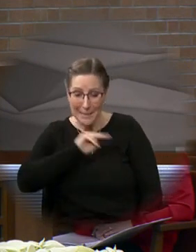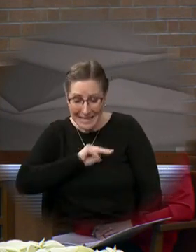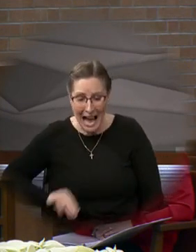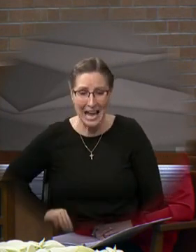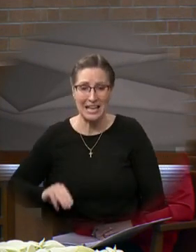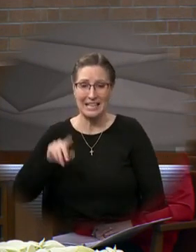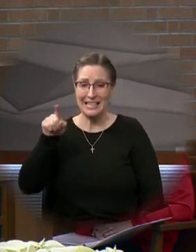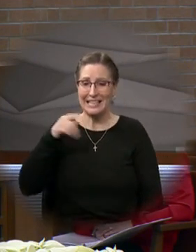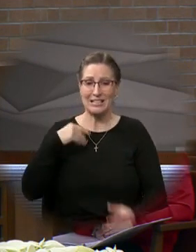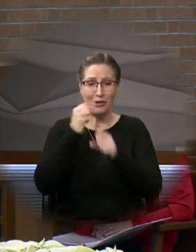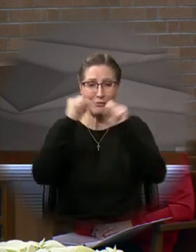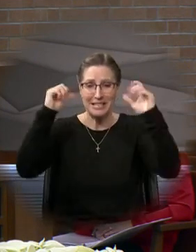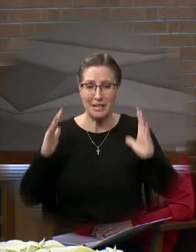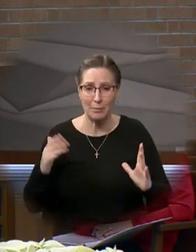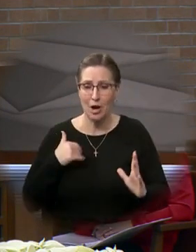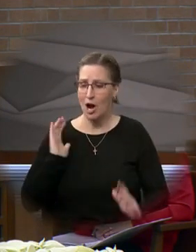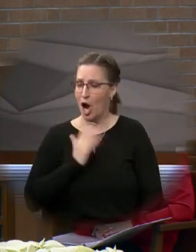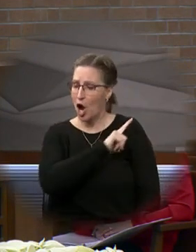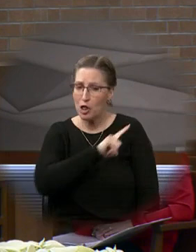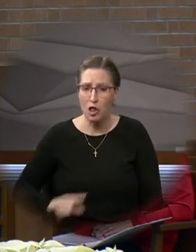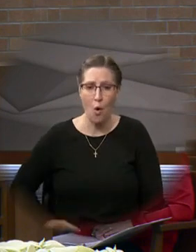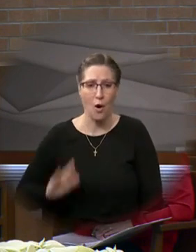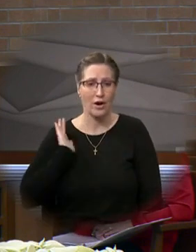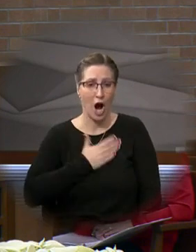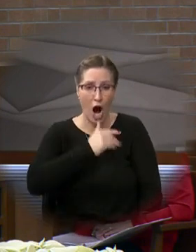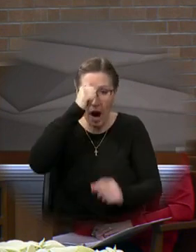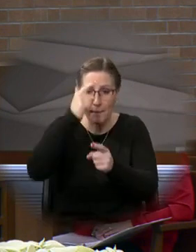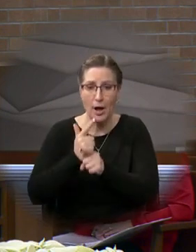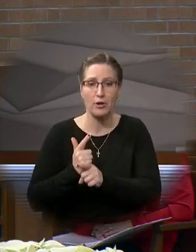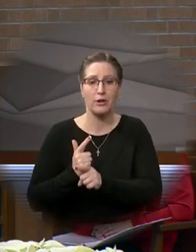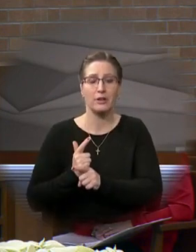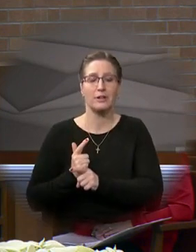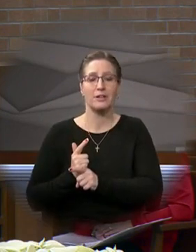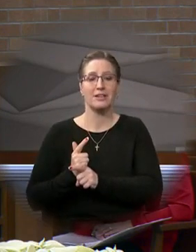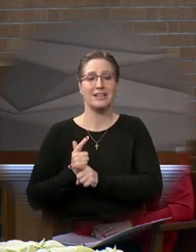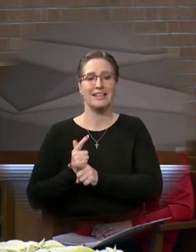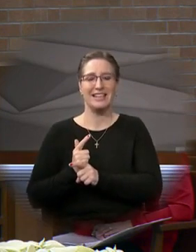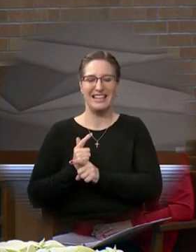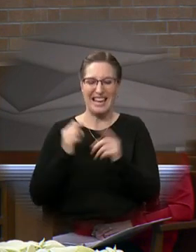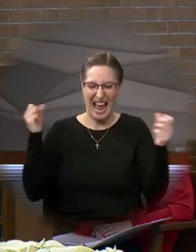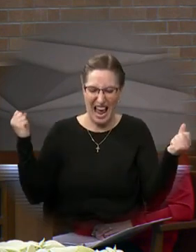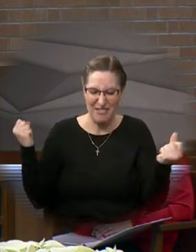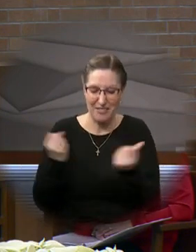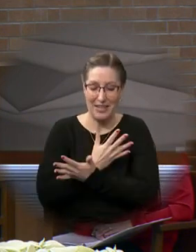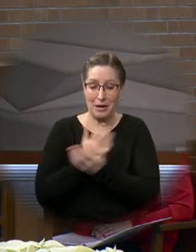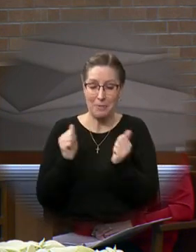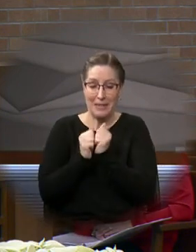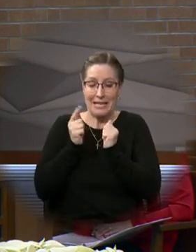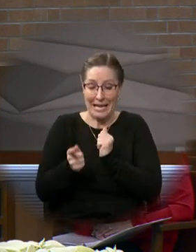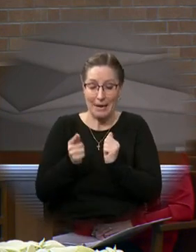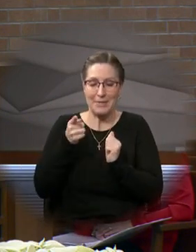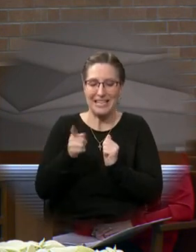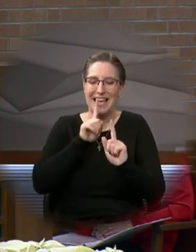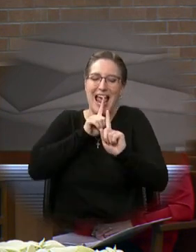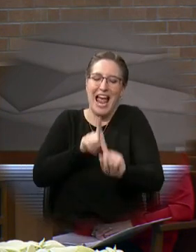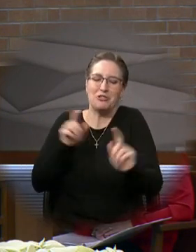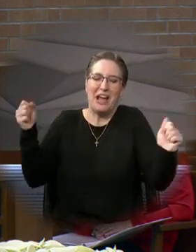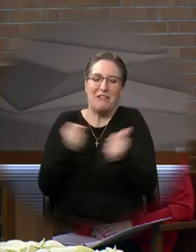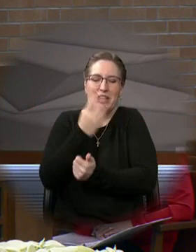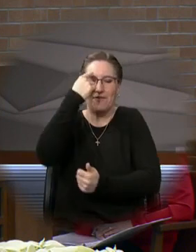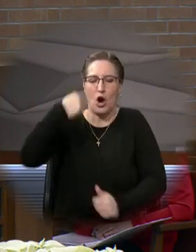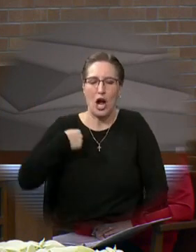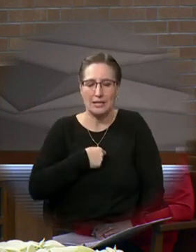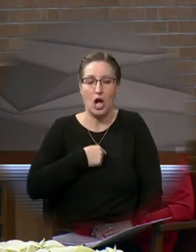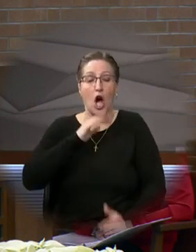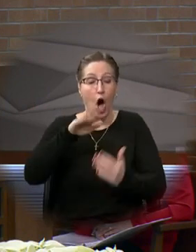Redeemer, he is our Lord and our brother, and that in him all of our questions are answered, all of our